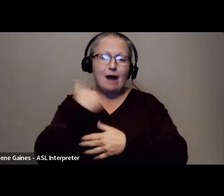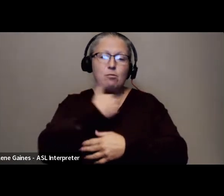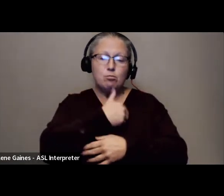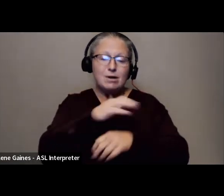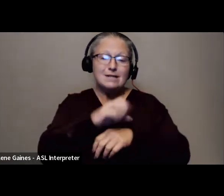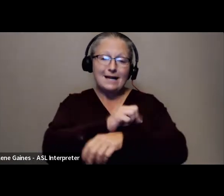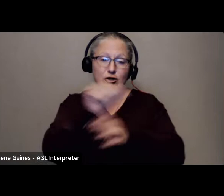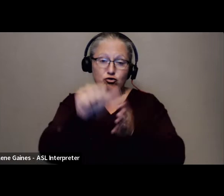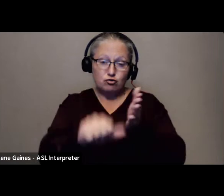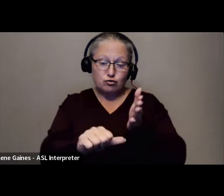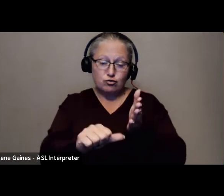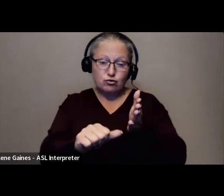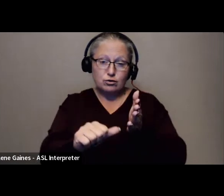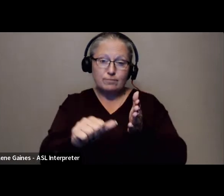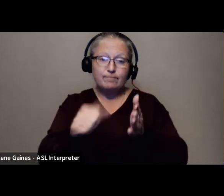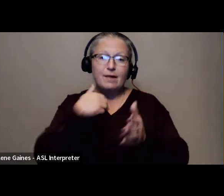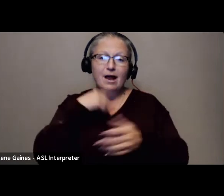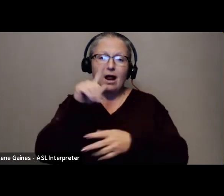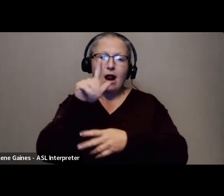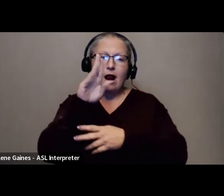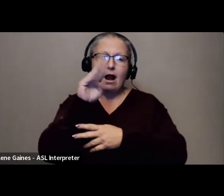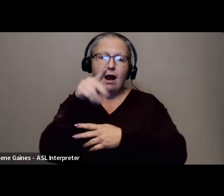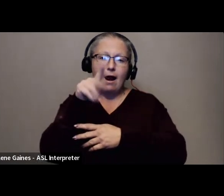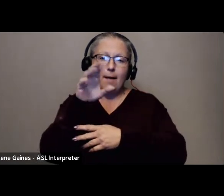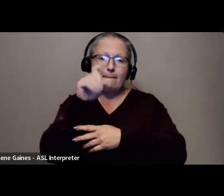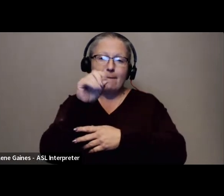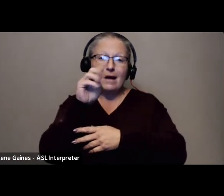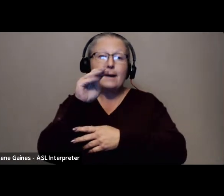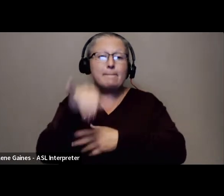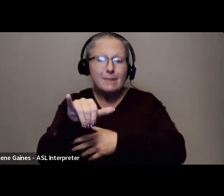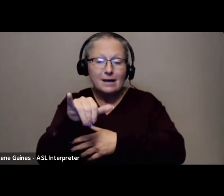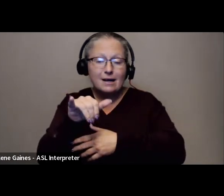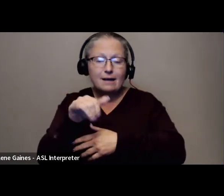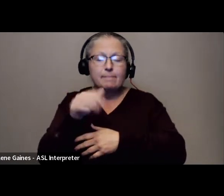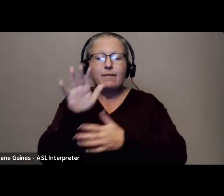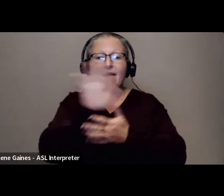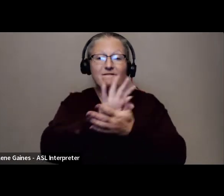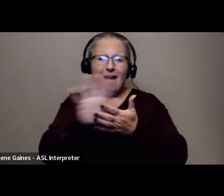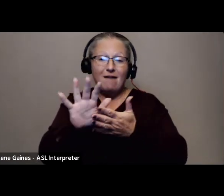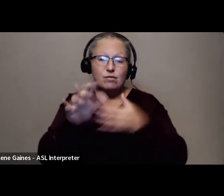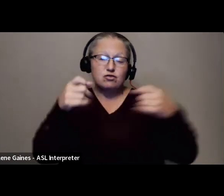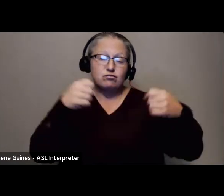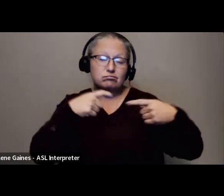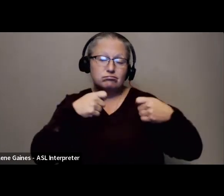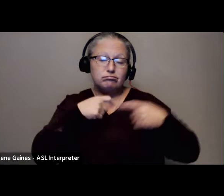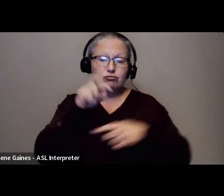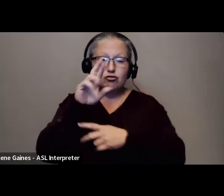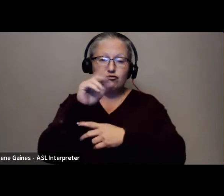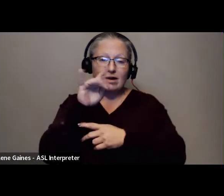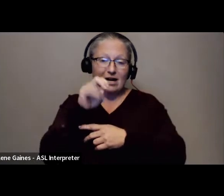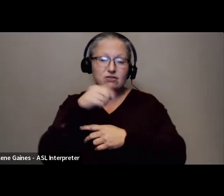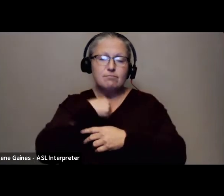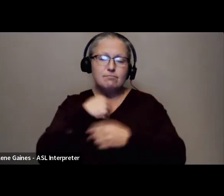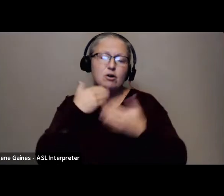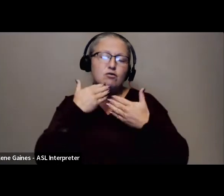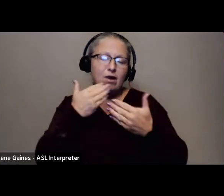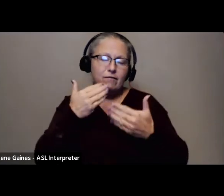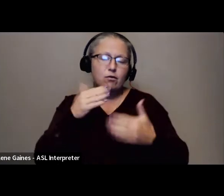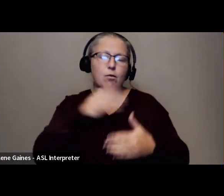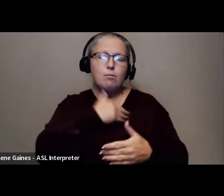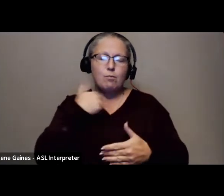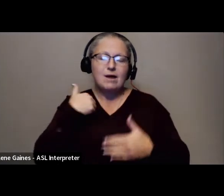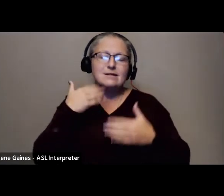cancer surgery and I had a lumpectomy and I had 5 weeks of radiation. And I'm very grateful to be a breast cancer